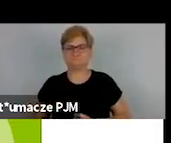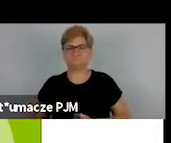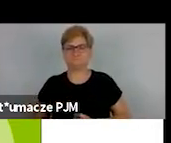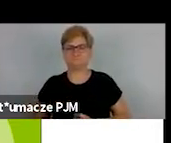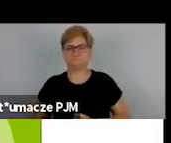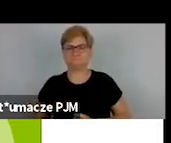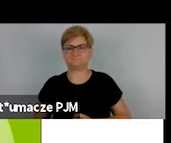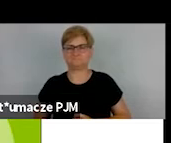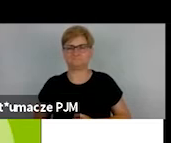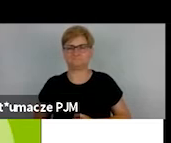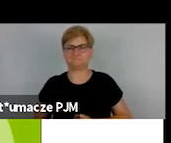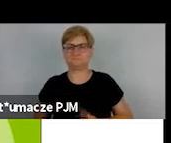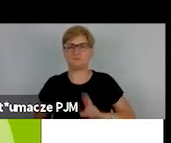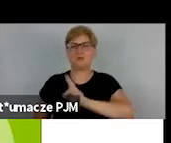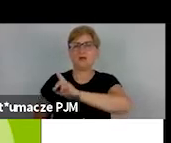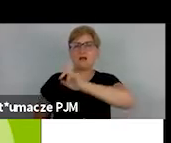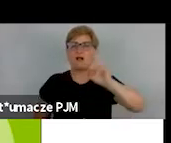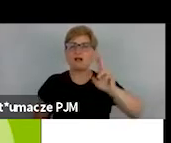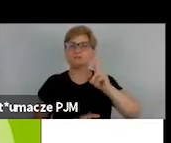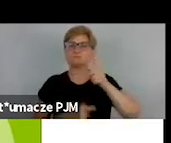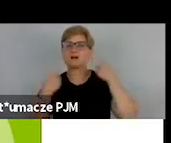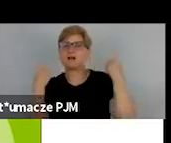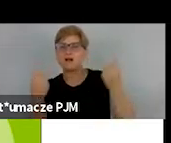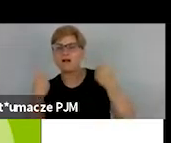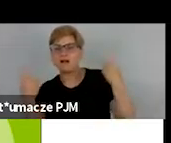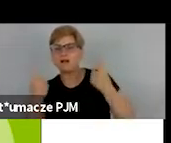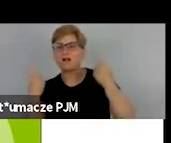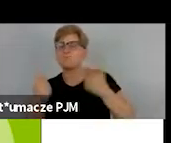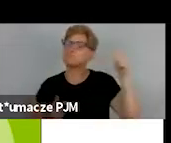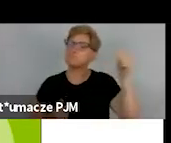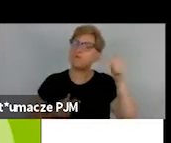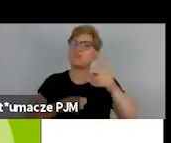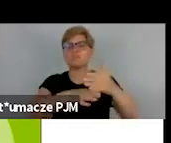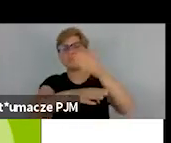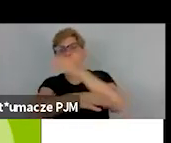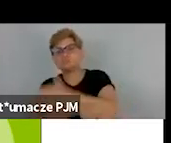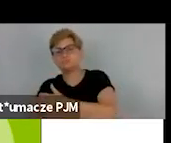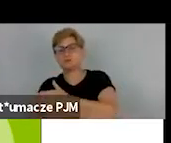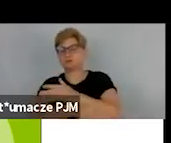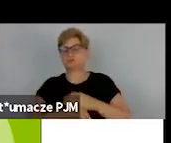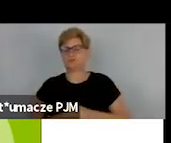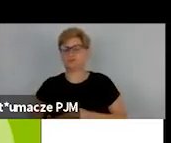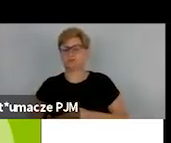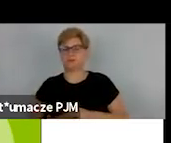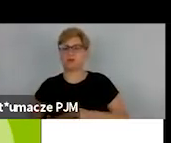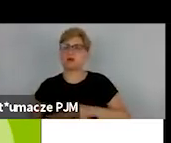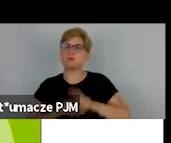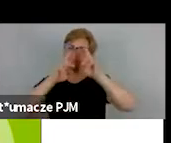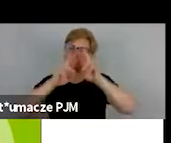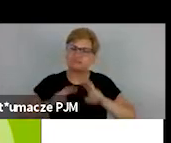of the campaign, we tested on the streets. We interviewed about 1,000